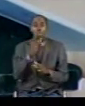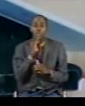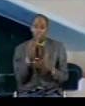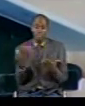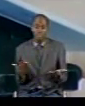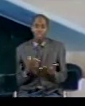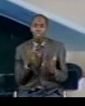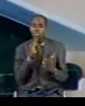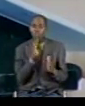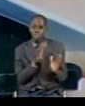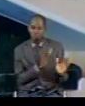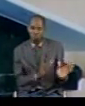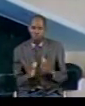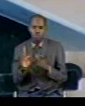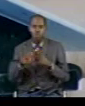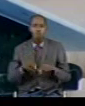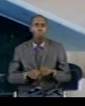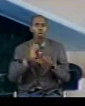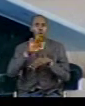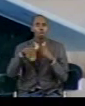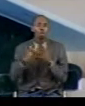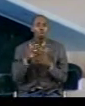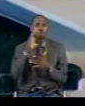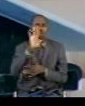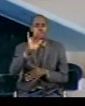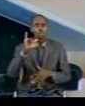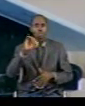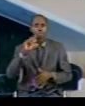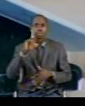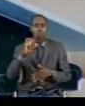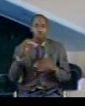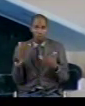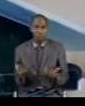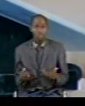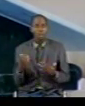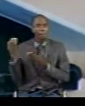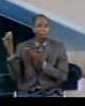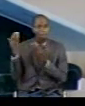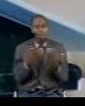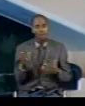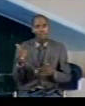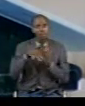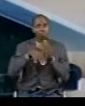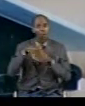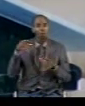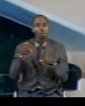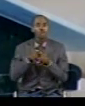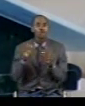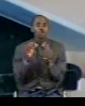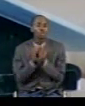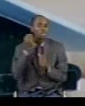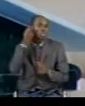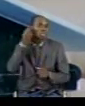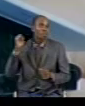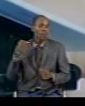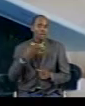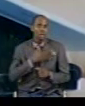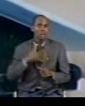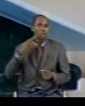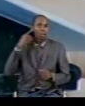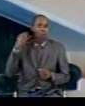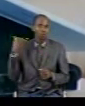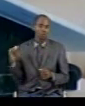all your yoke now, he brought them forth also with silver and gold. With